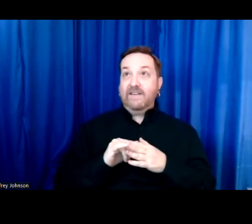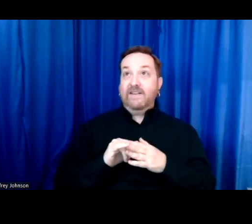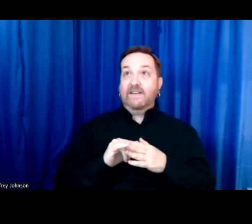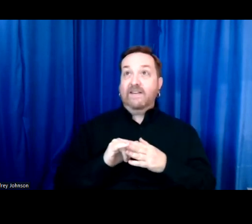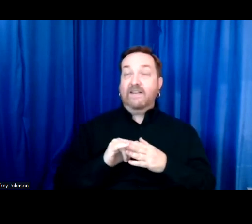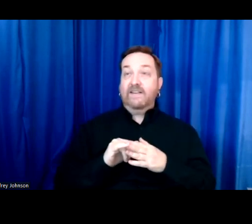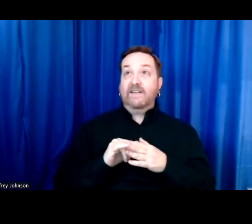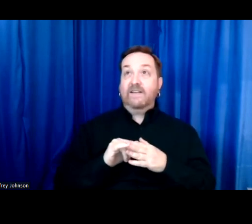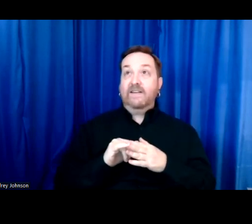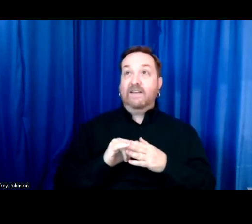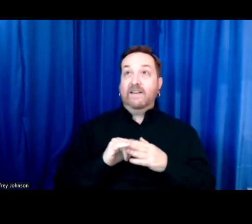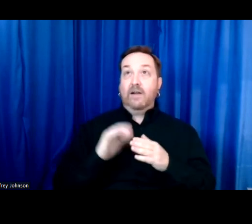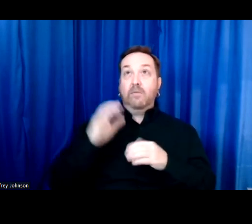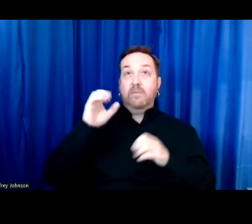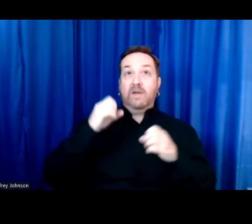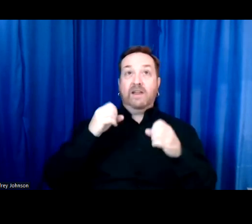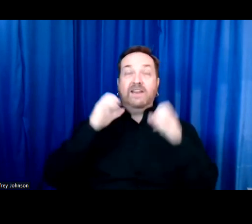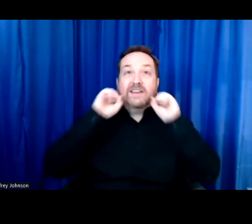I'm going to put on my Santa hat.